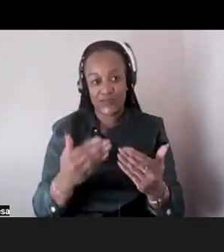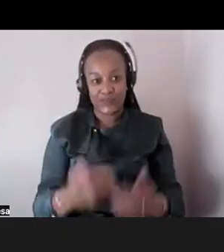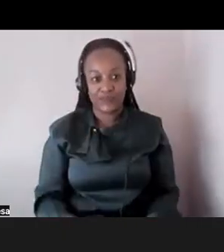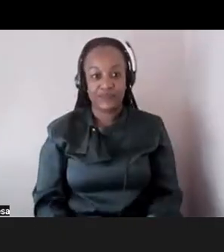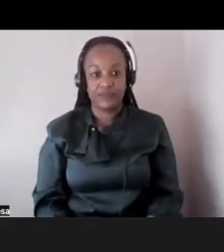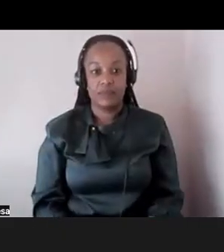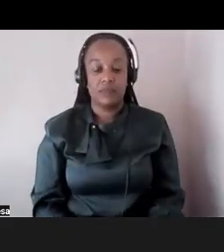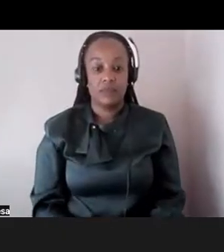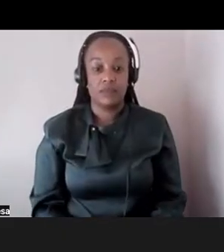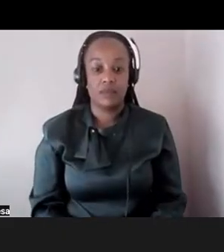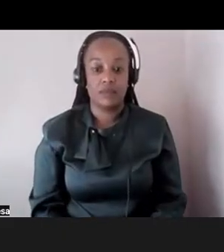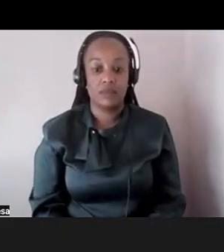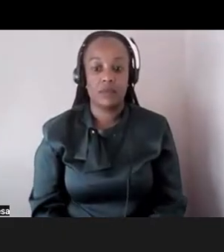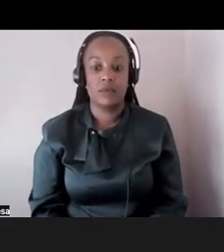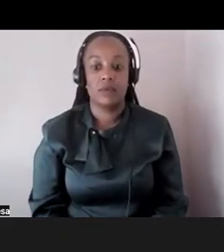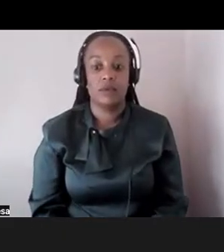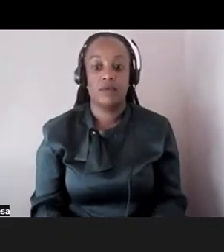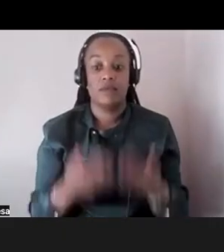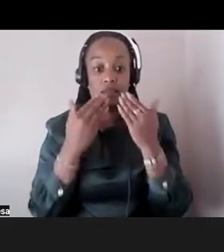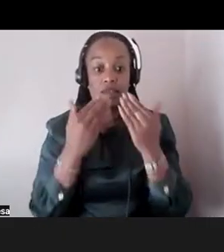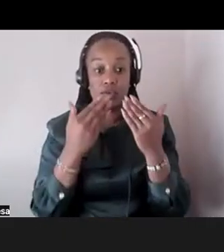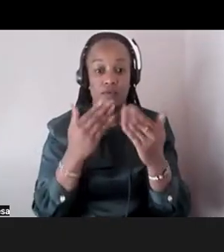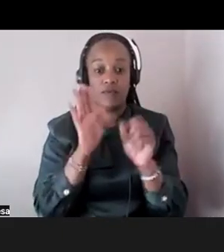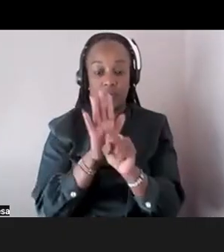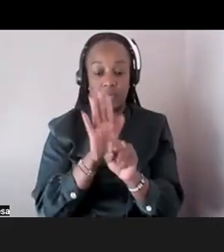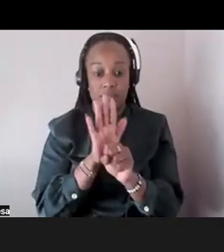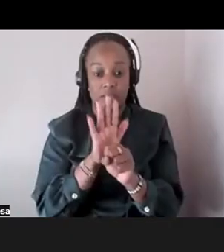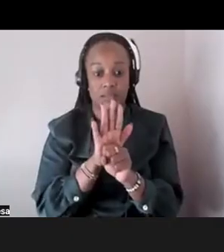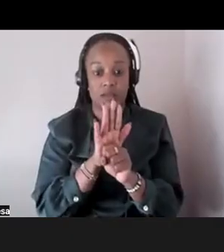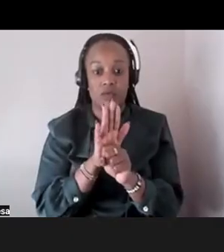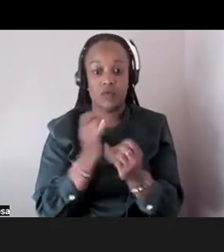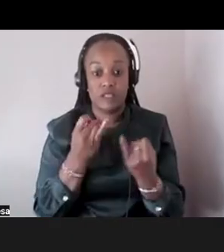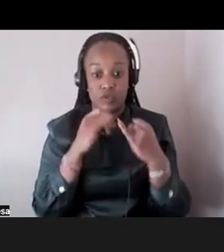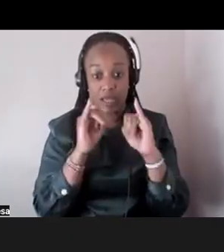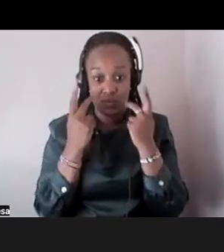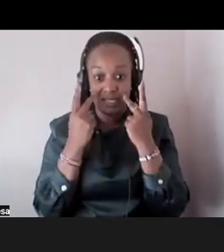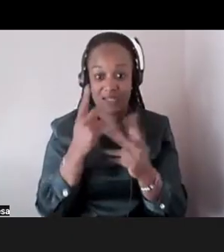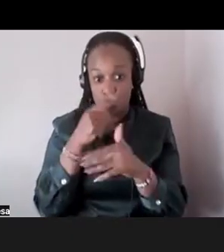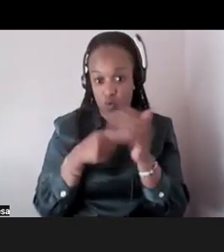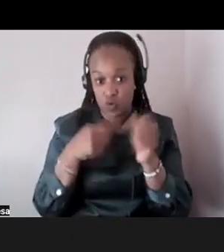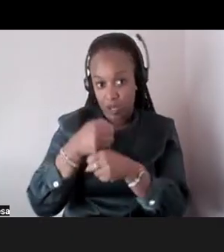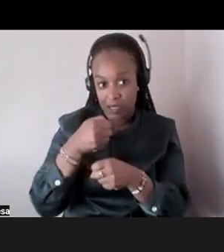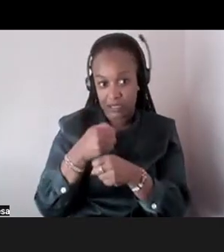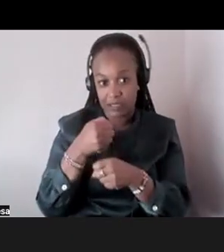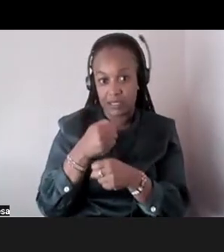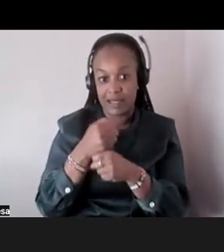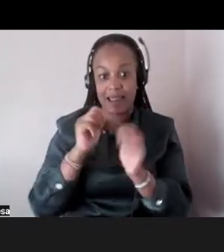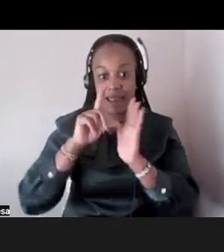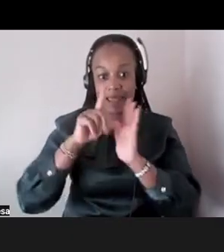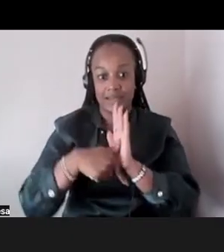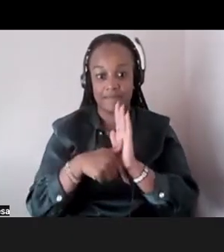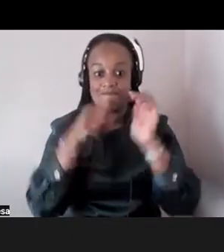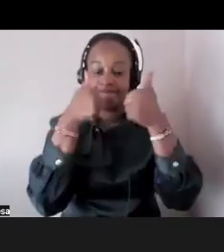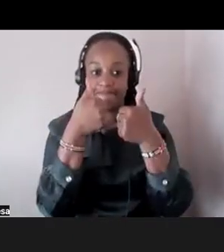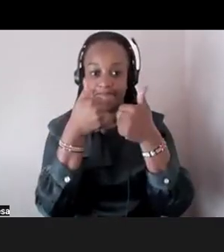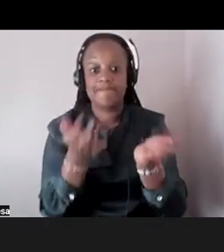Brilliant, thank you so much. And again, we're going to go into what works later on, because everything you